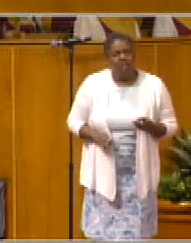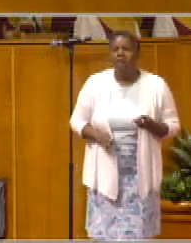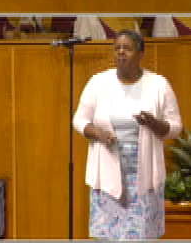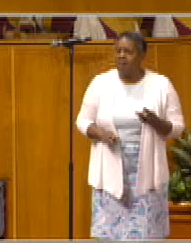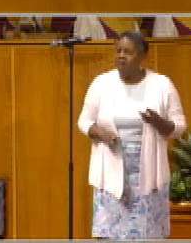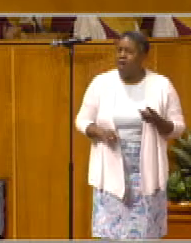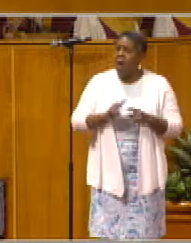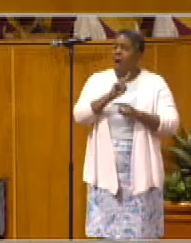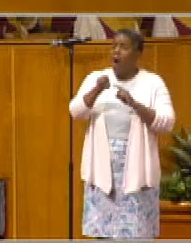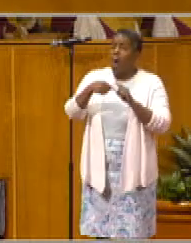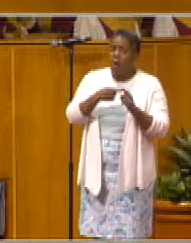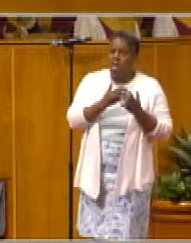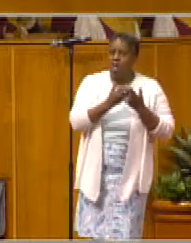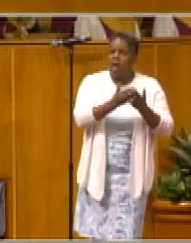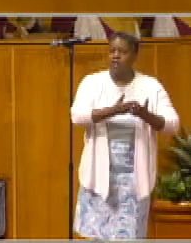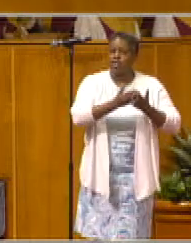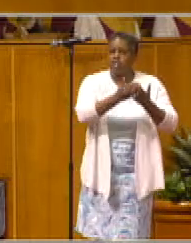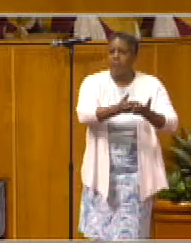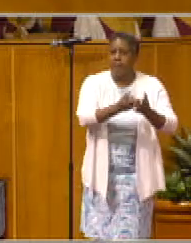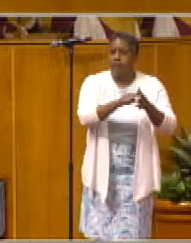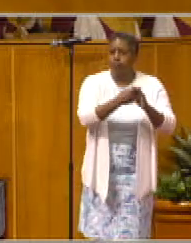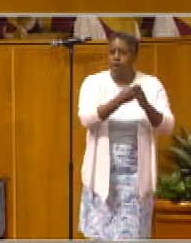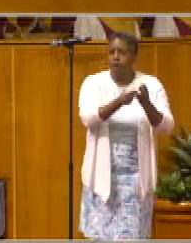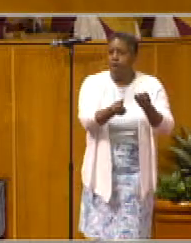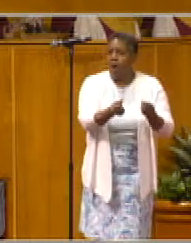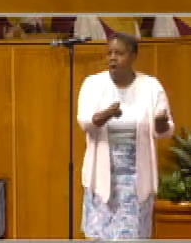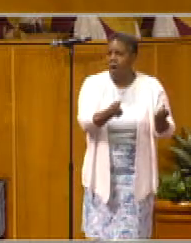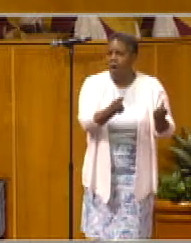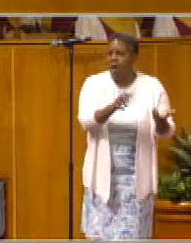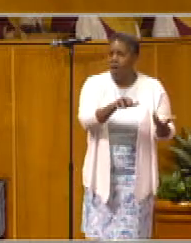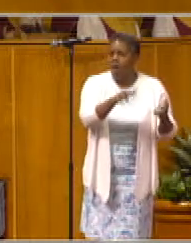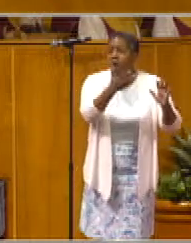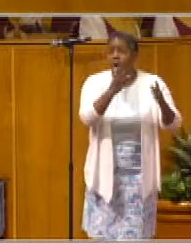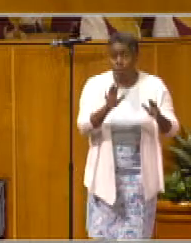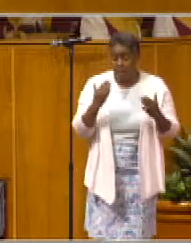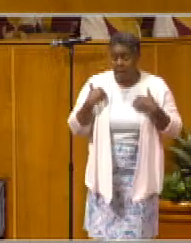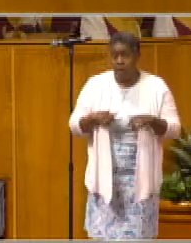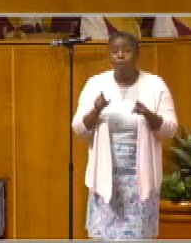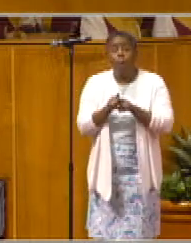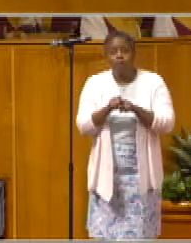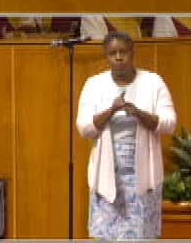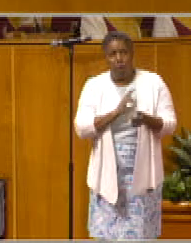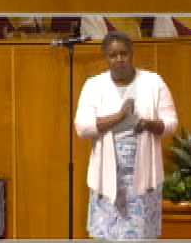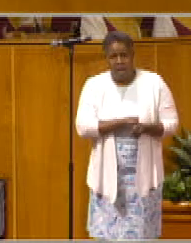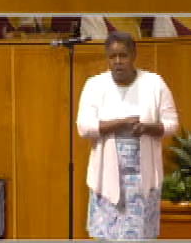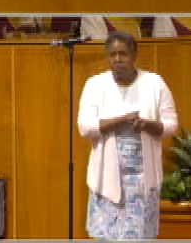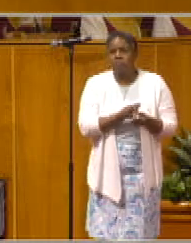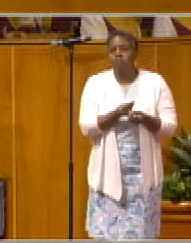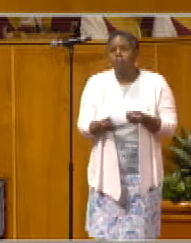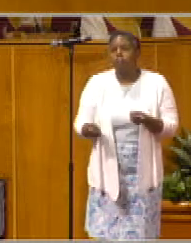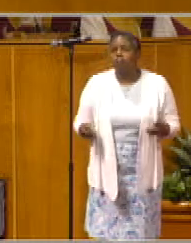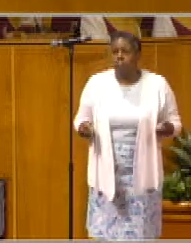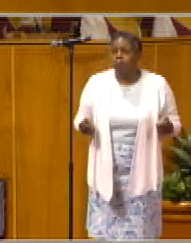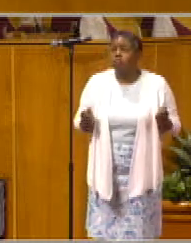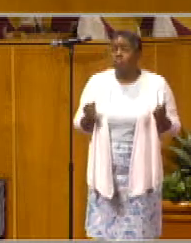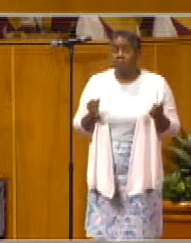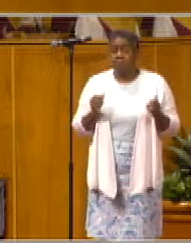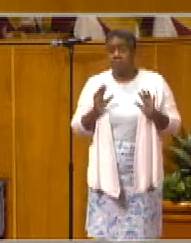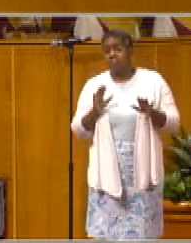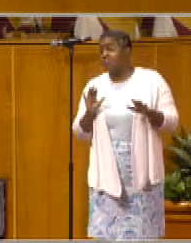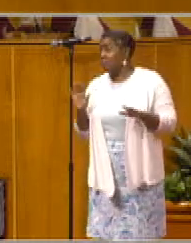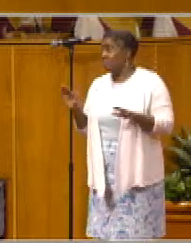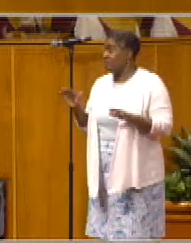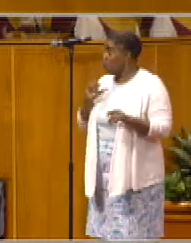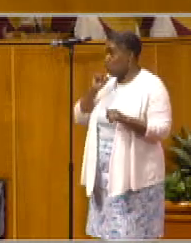That when the ship is falling apart, your body will start to fall apart. He said, listen, y'all ain't gonna make